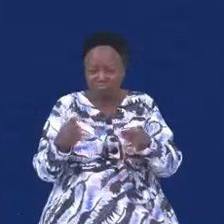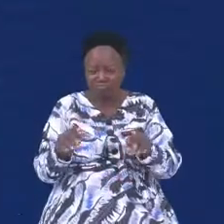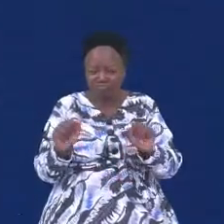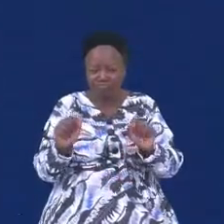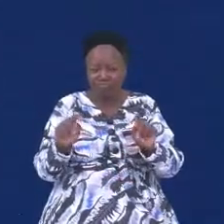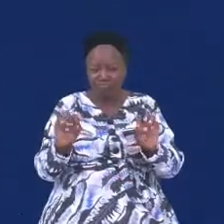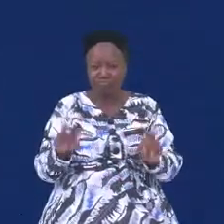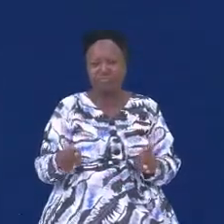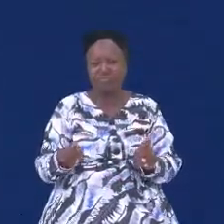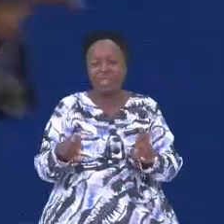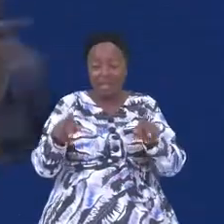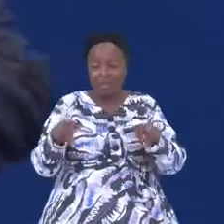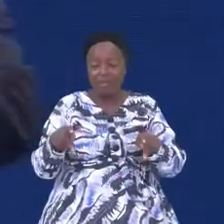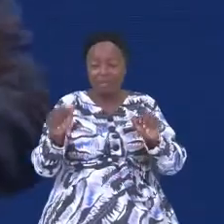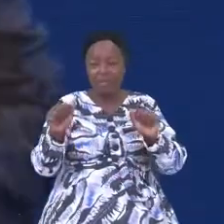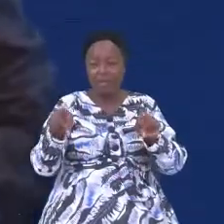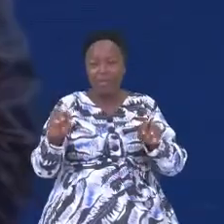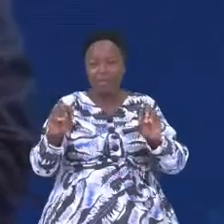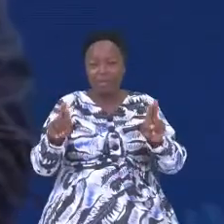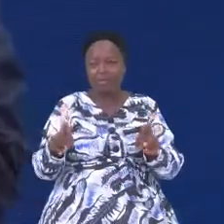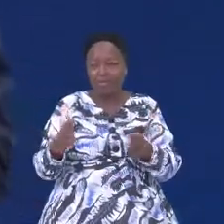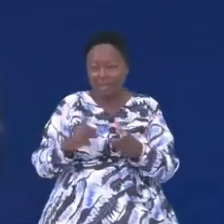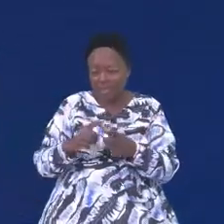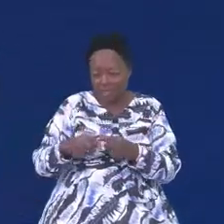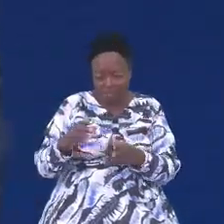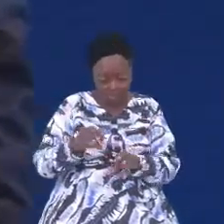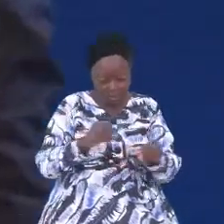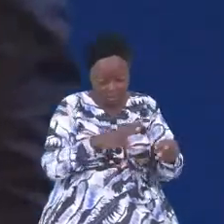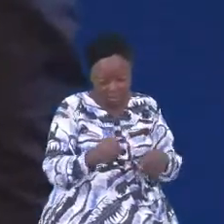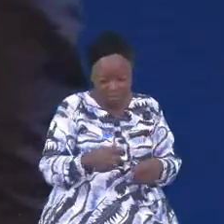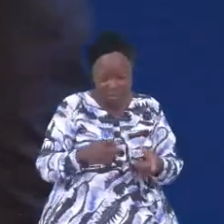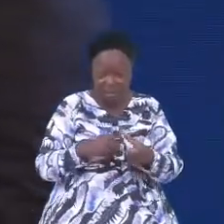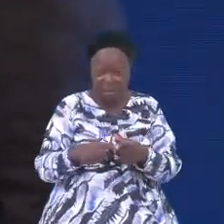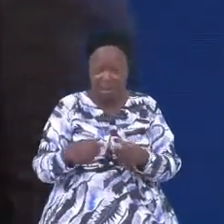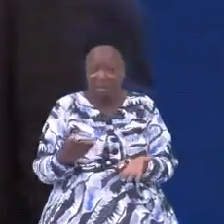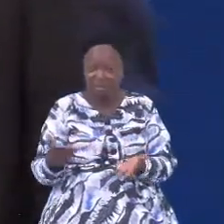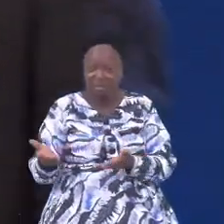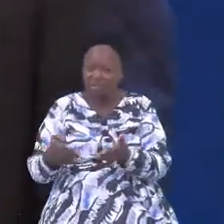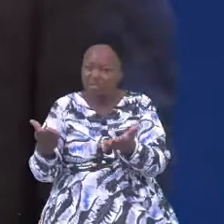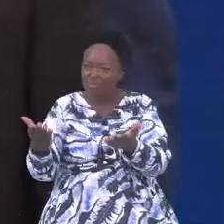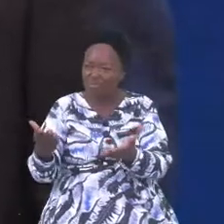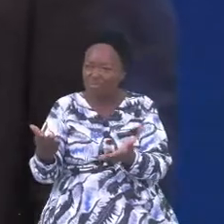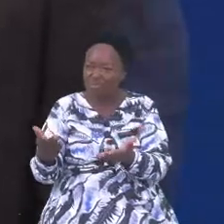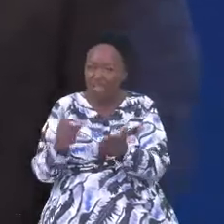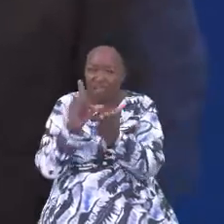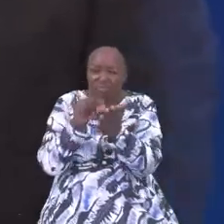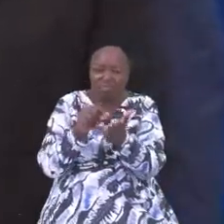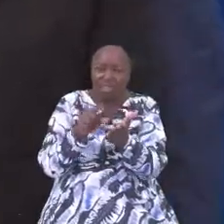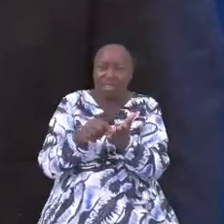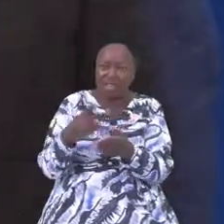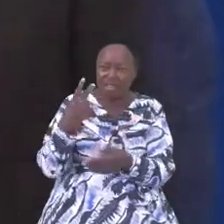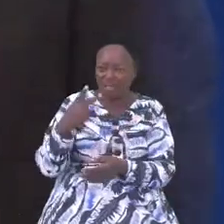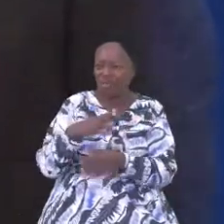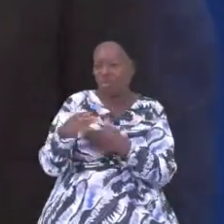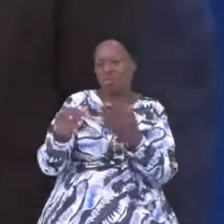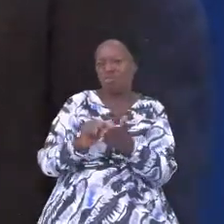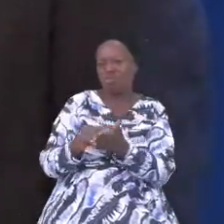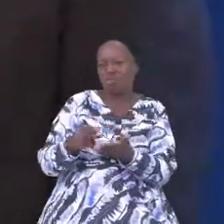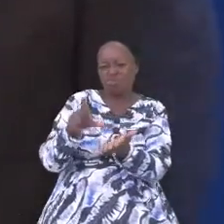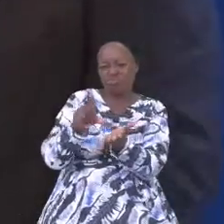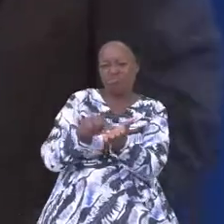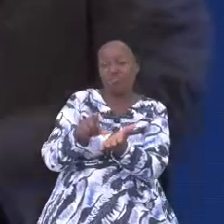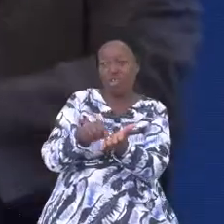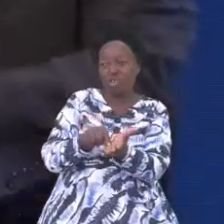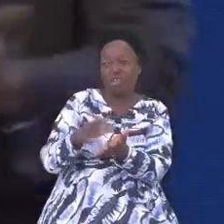paper, off cuts from the printers, and the printer said, those off cuts are useless. Those